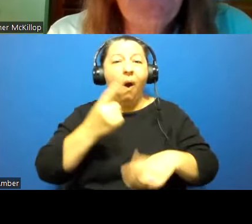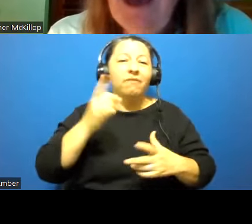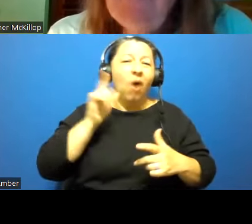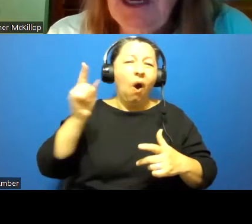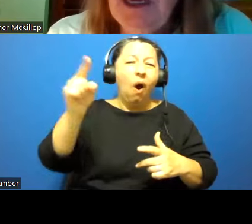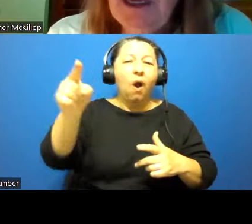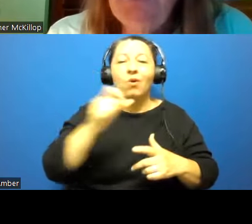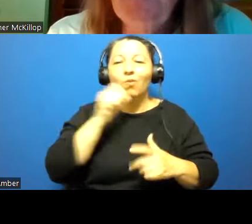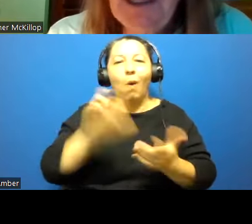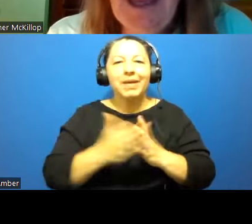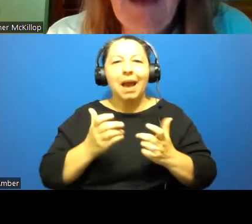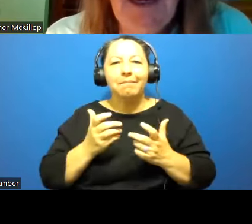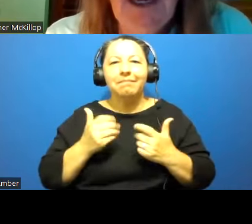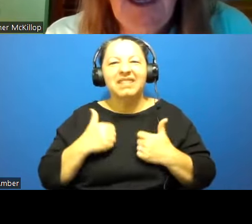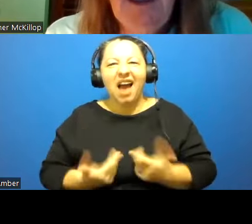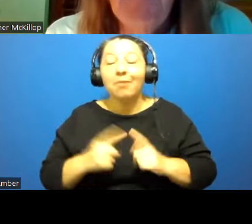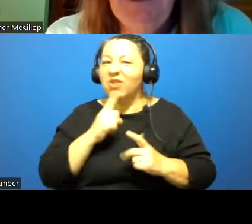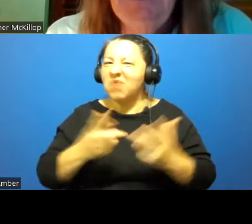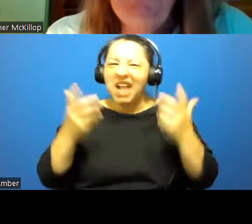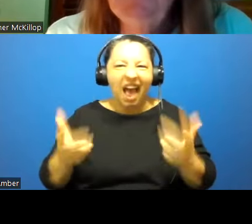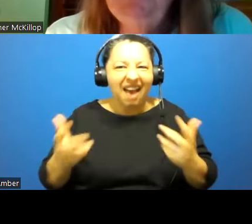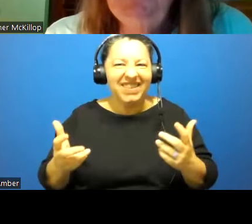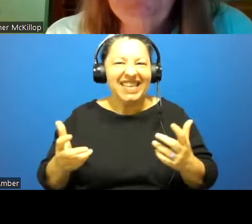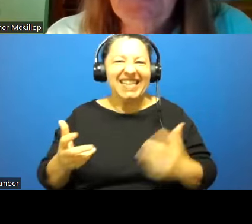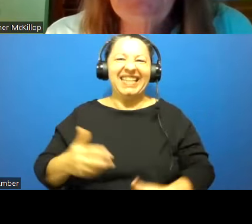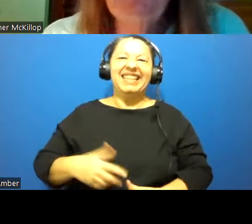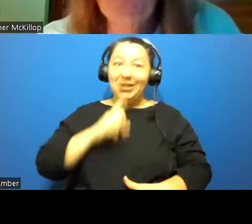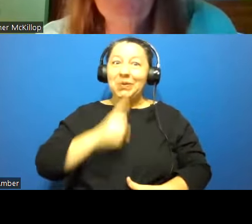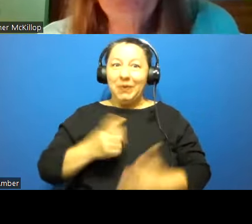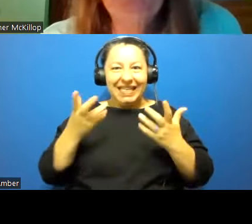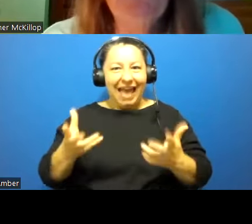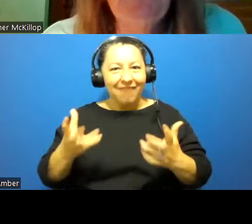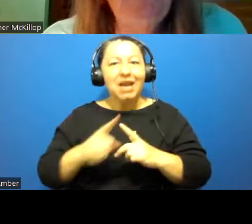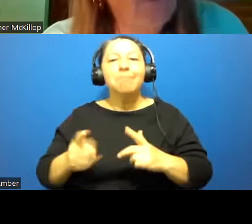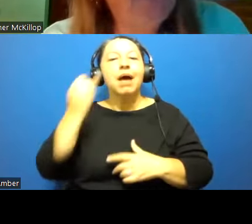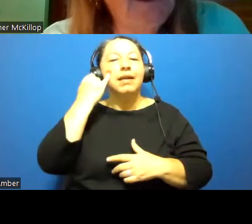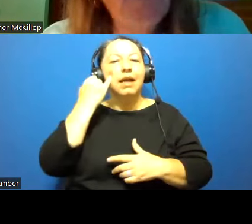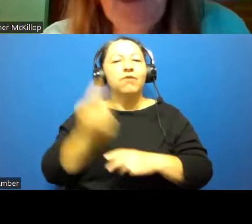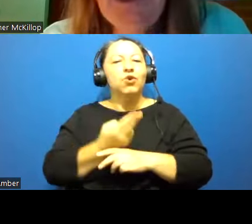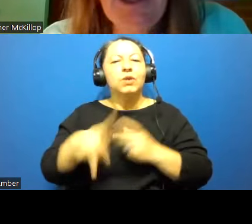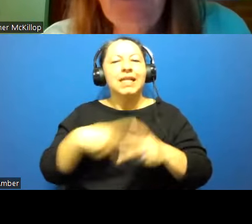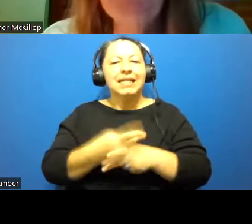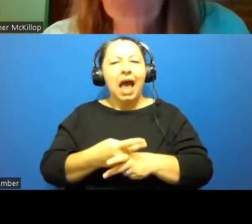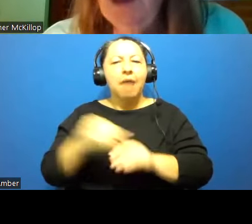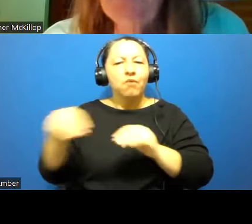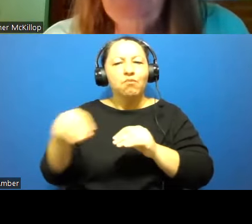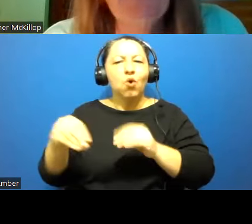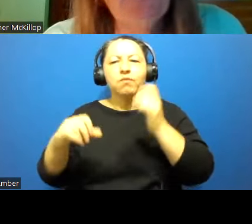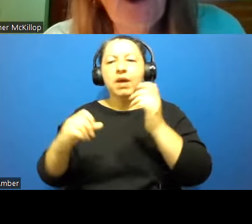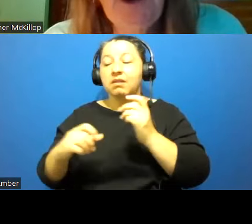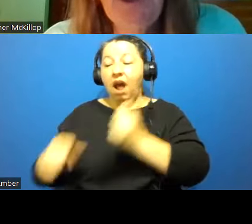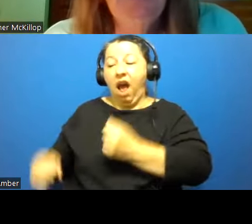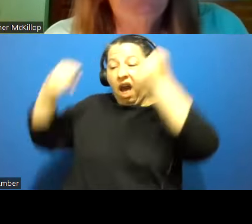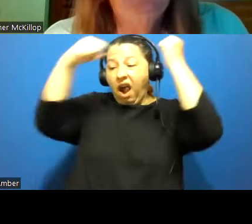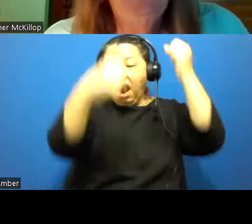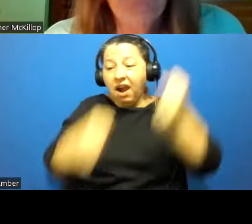But it's heavy. It's really heavy. But if you're using a stroke where you don't take the blade out of the water, you just